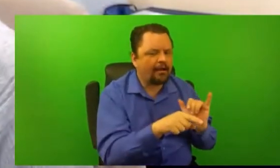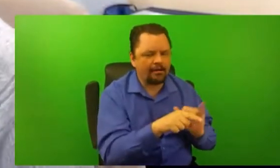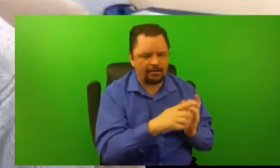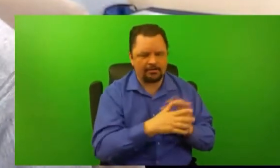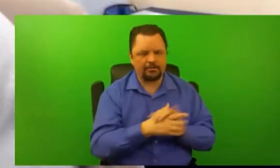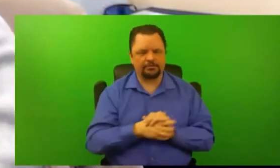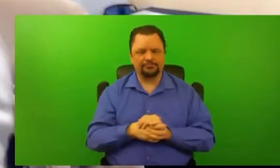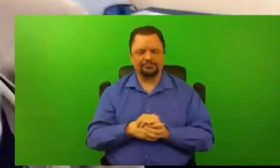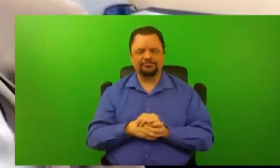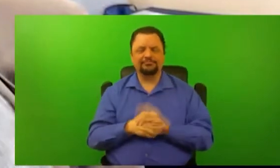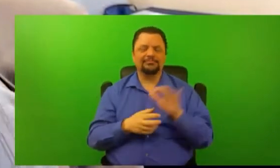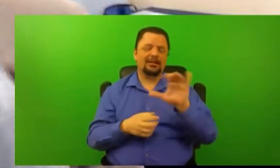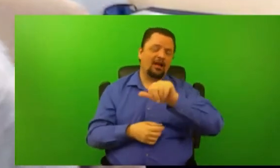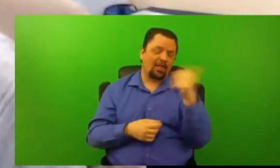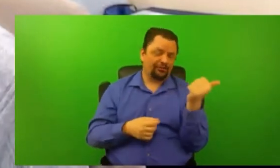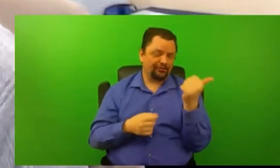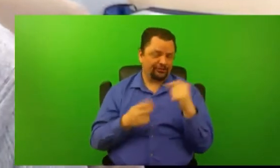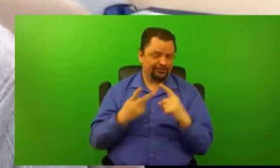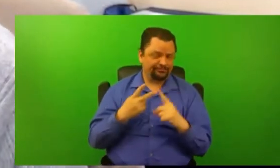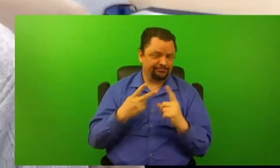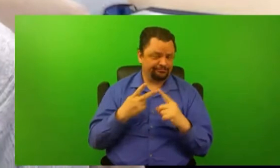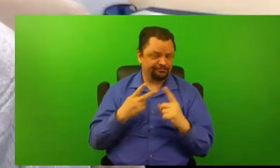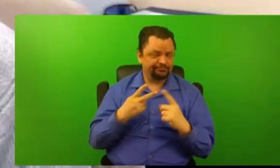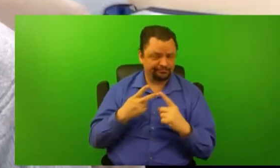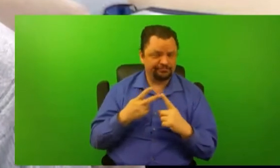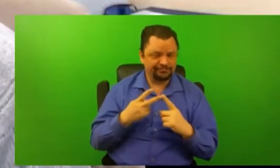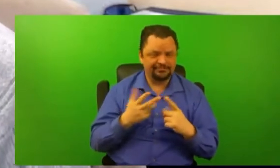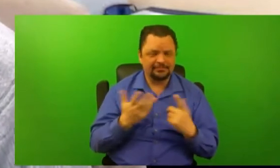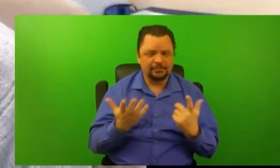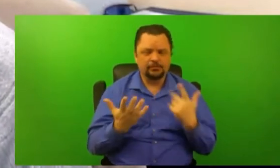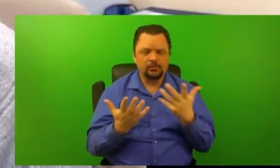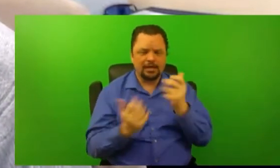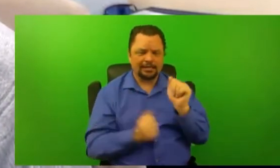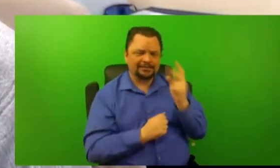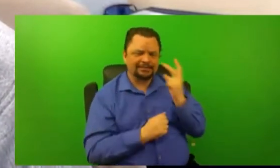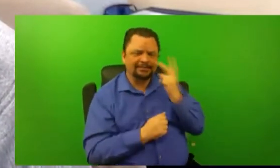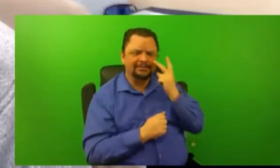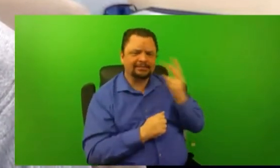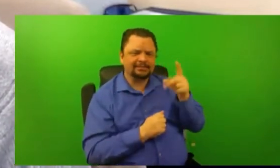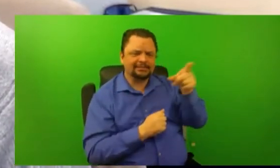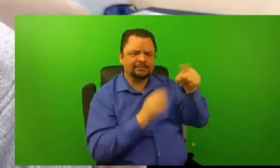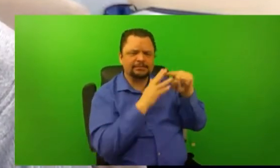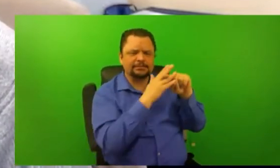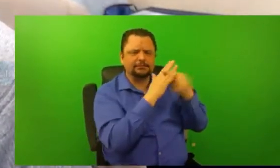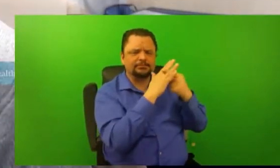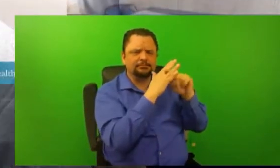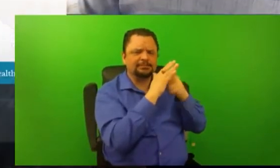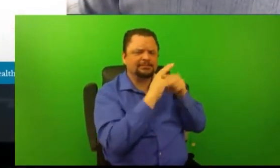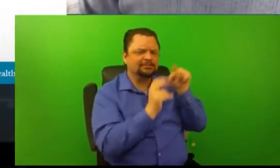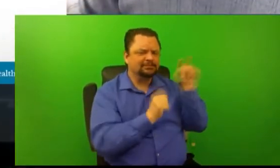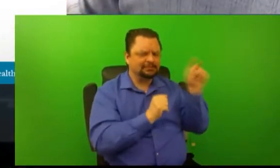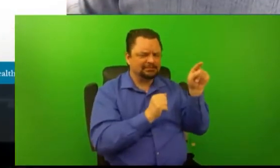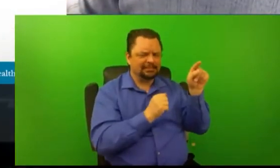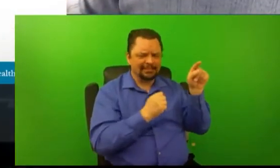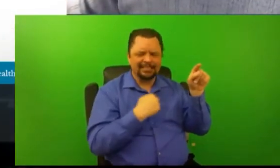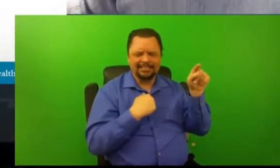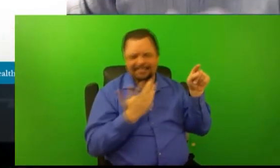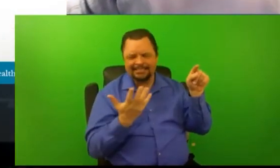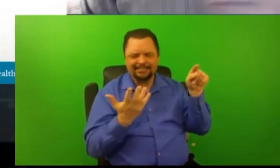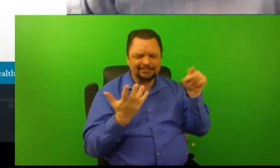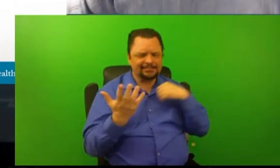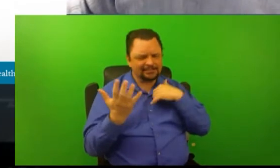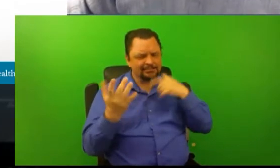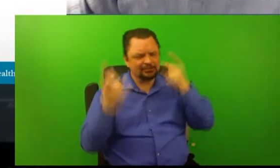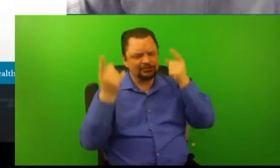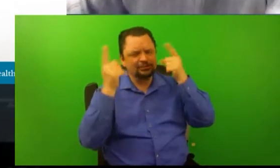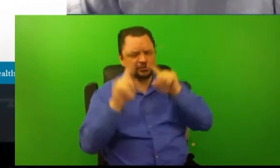the trend from the beginning. I kind of agree. I don't know if I want to see this slide as our first slide unless it's